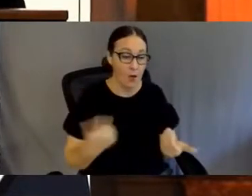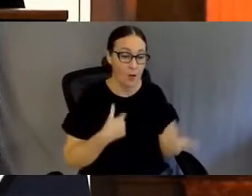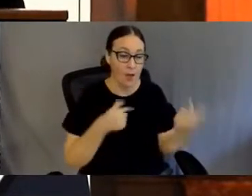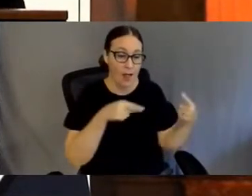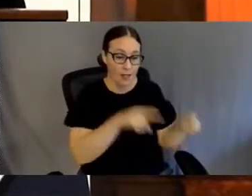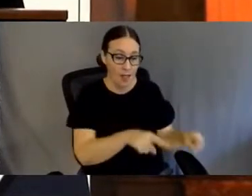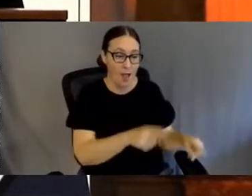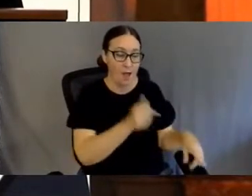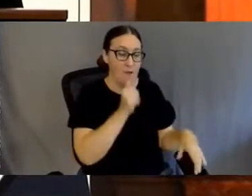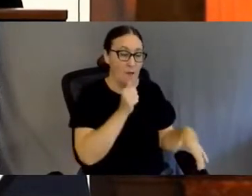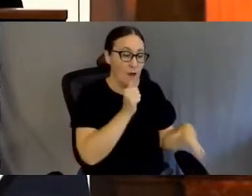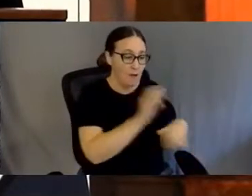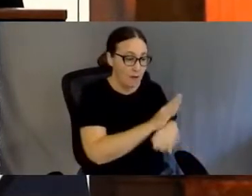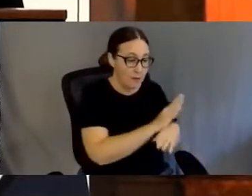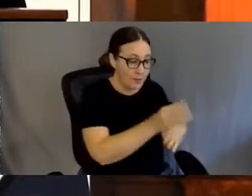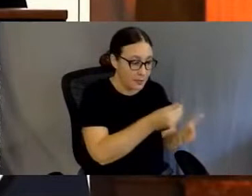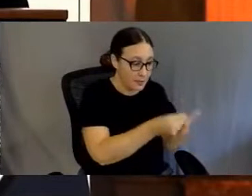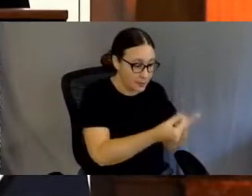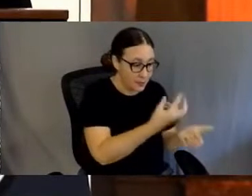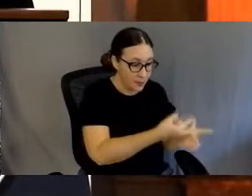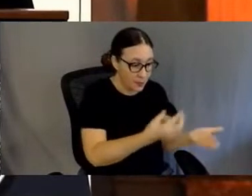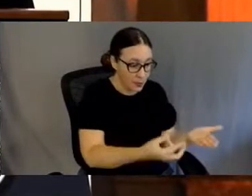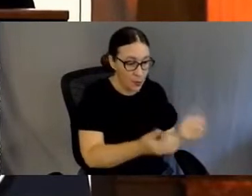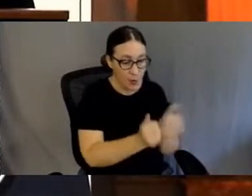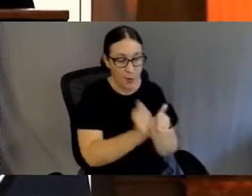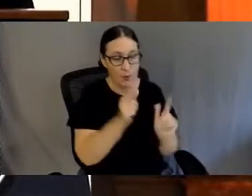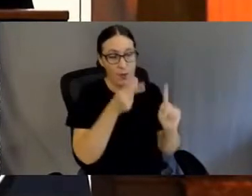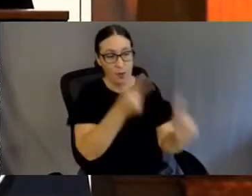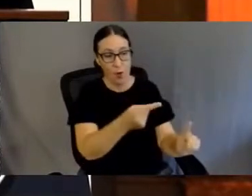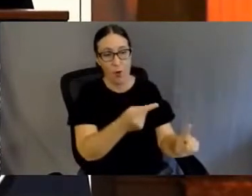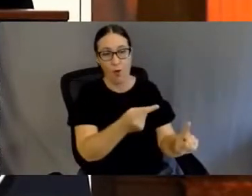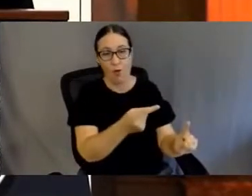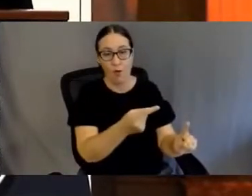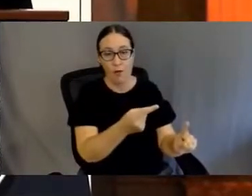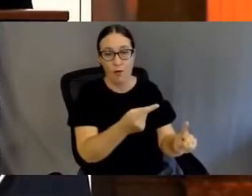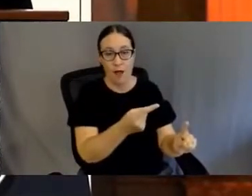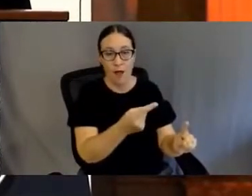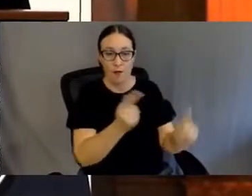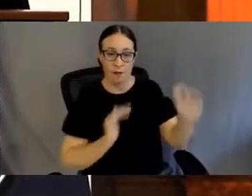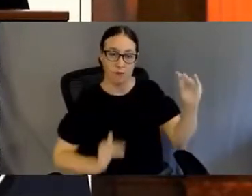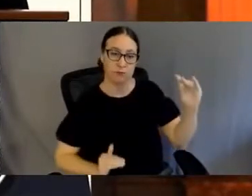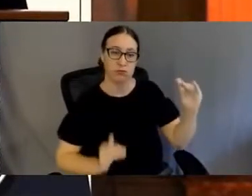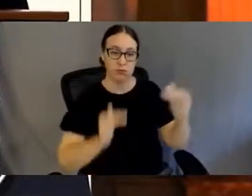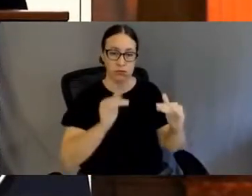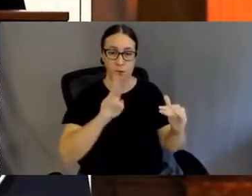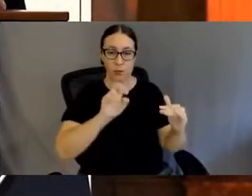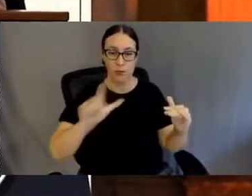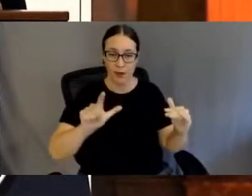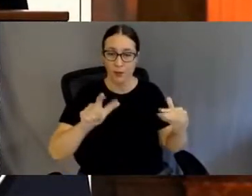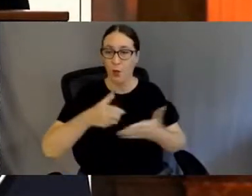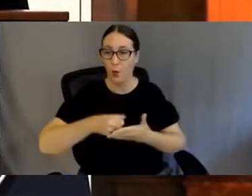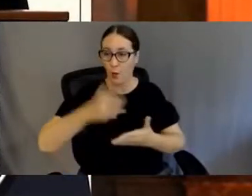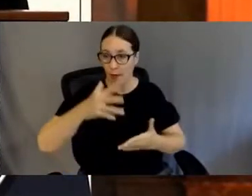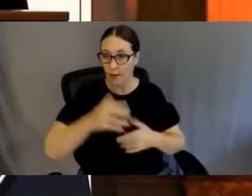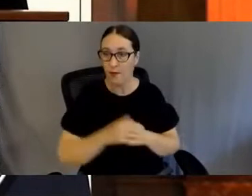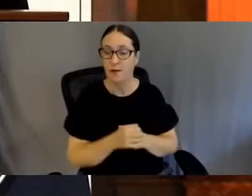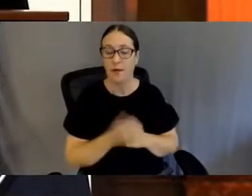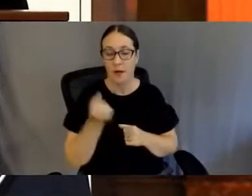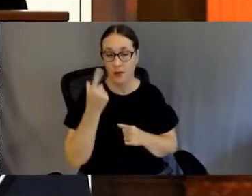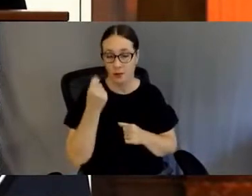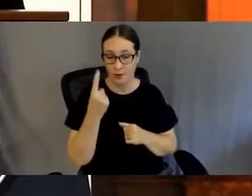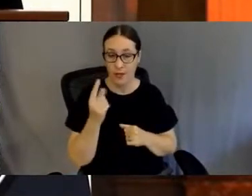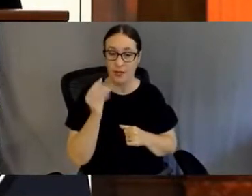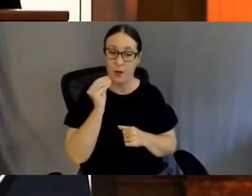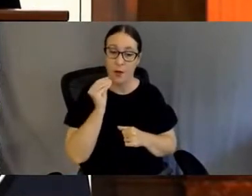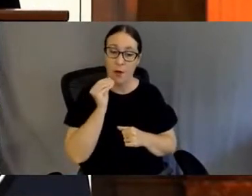private sector capital and resources with the goal of eradicating the racial wealth divide, with understanding how we expand